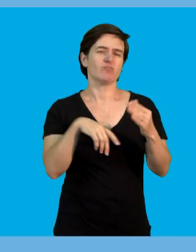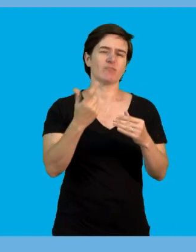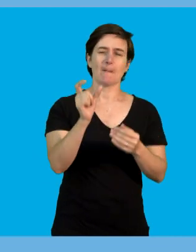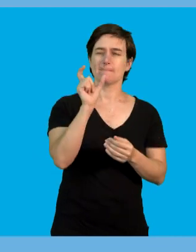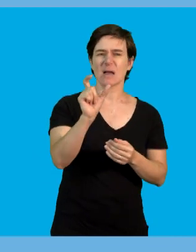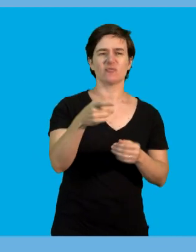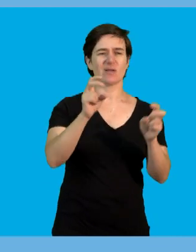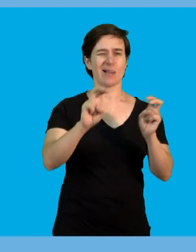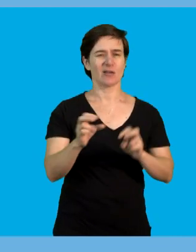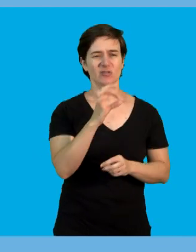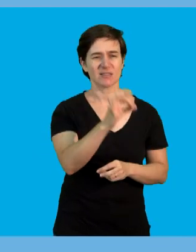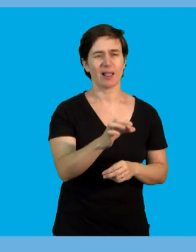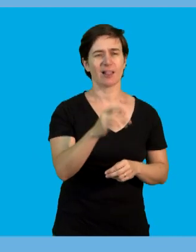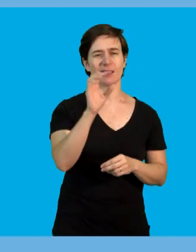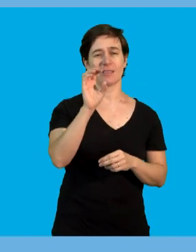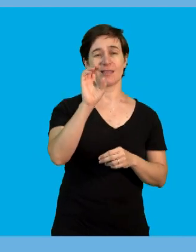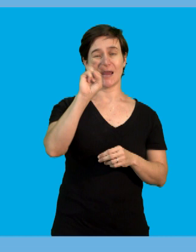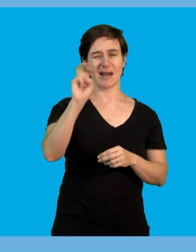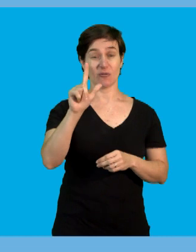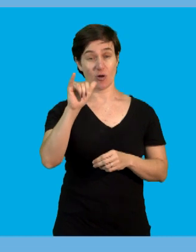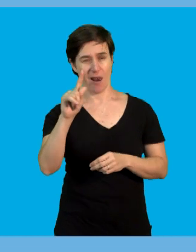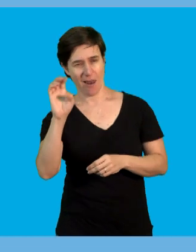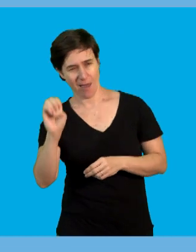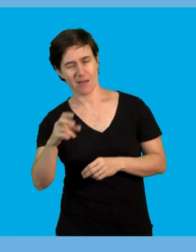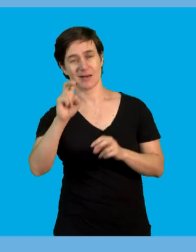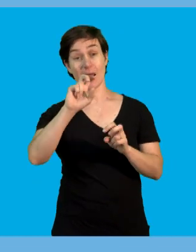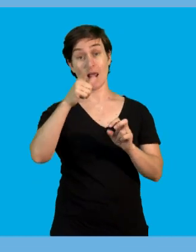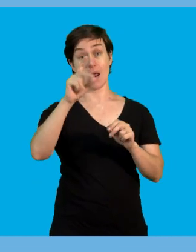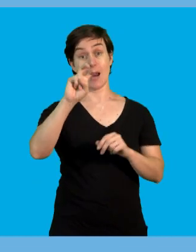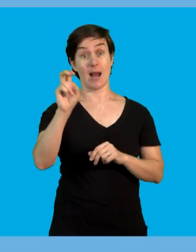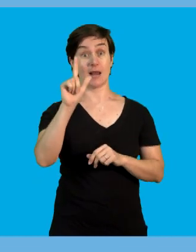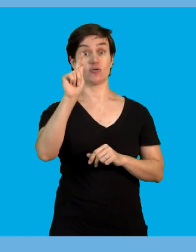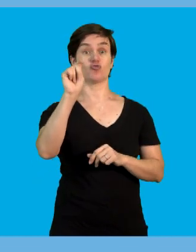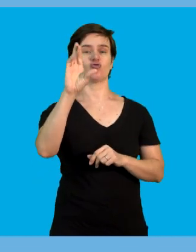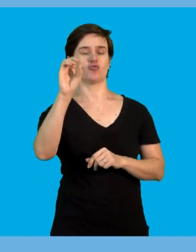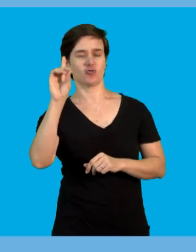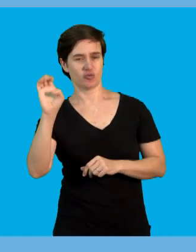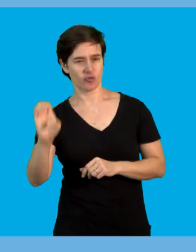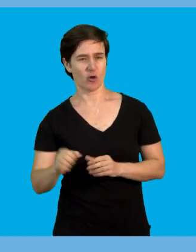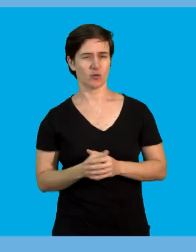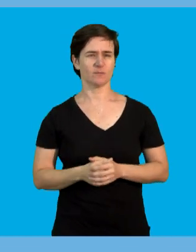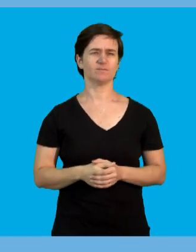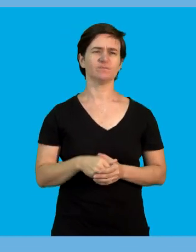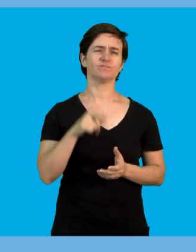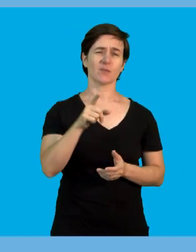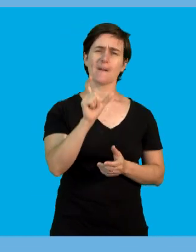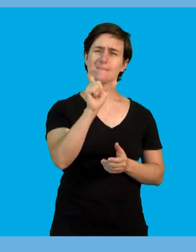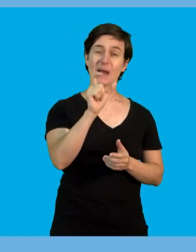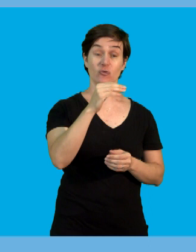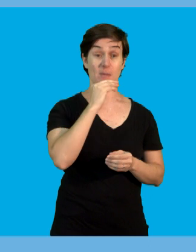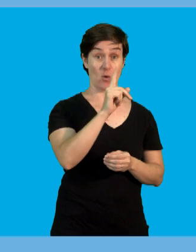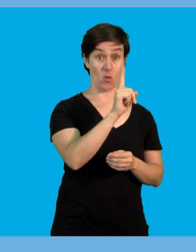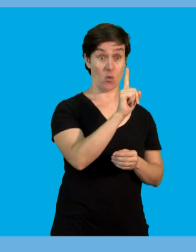battery, electric cell, electrolyte, and electrode. And that's now a battery, a group of two or more electric